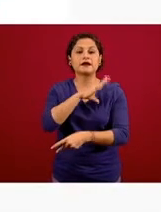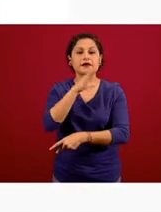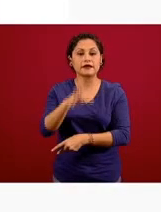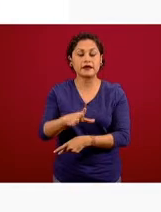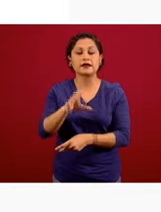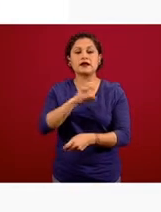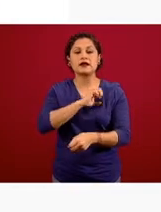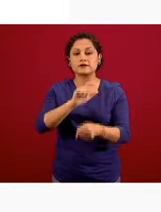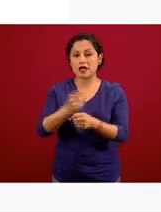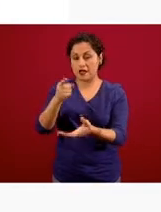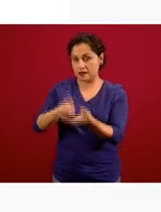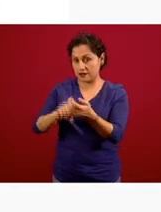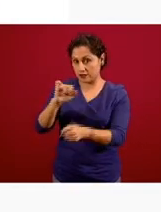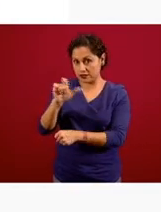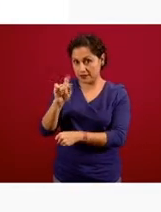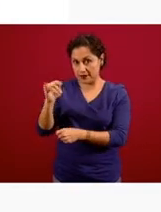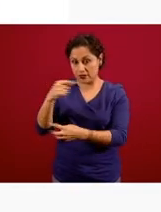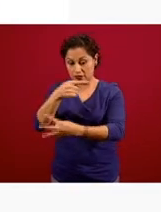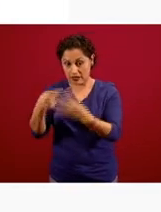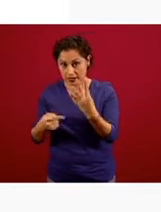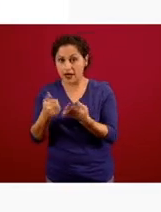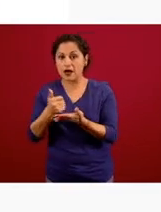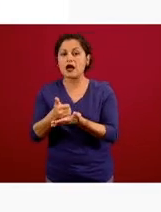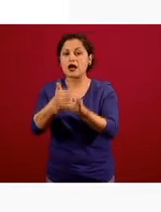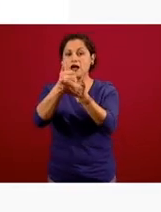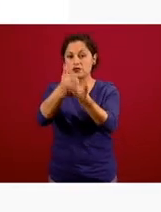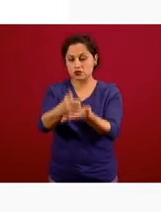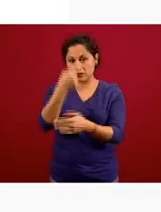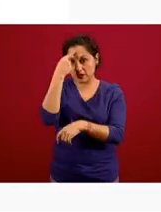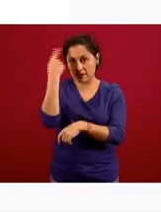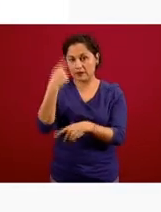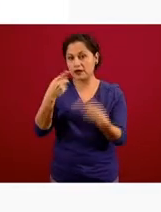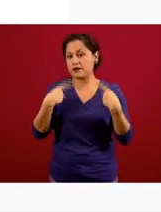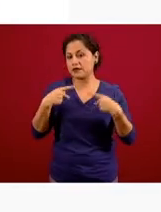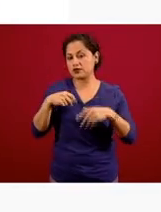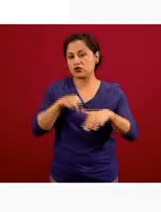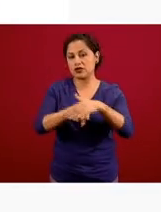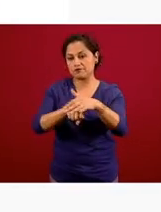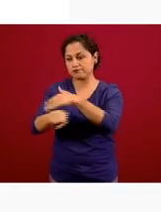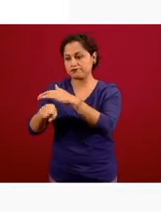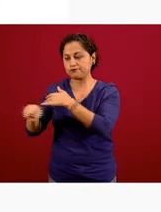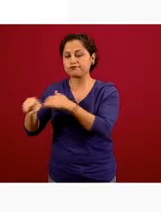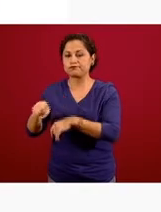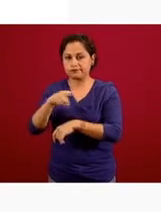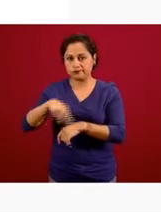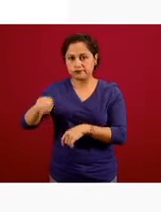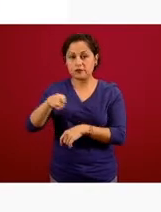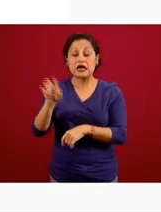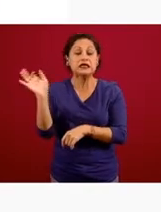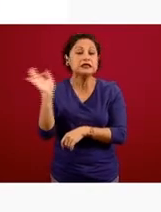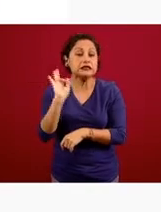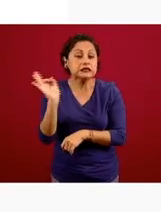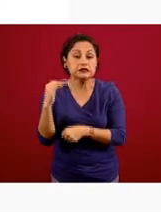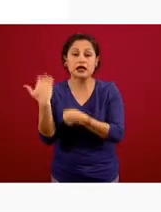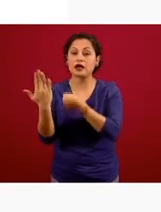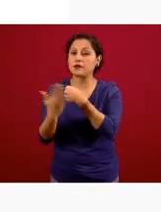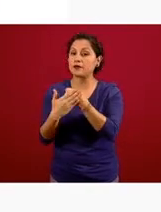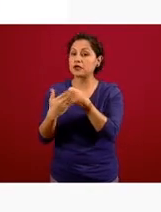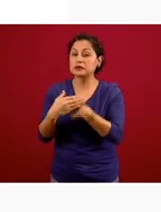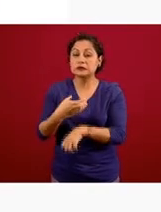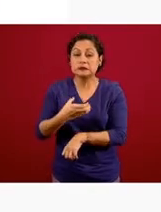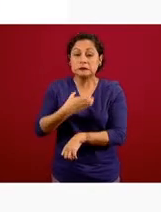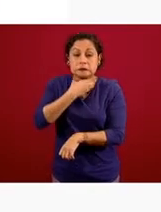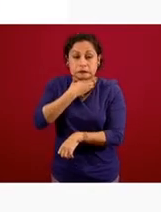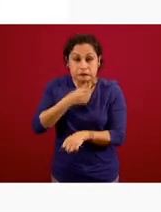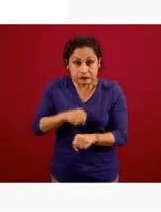regional hospitals, of the national institutes, and if we were in the situation